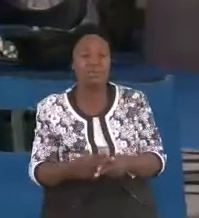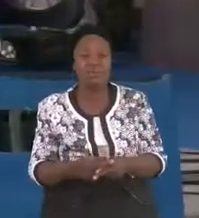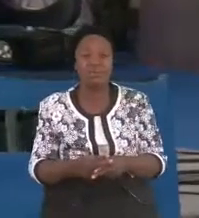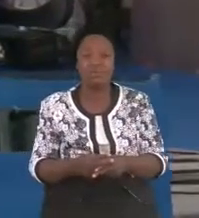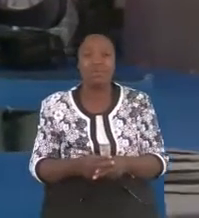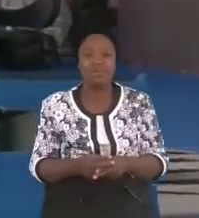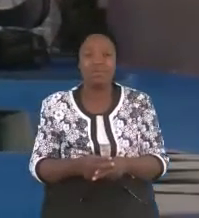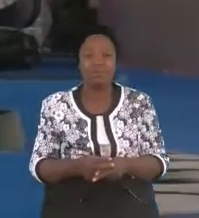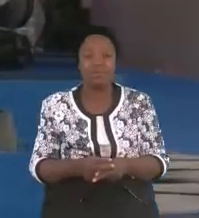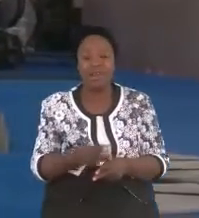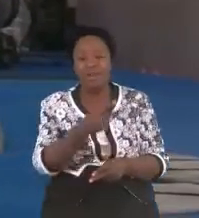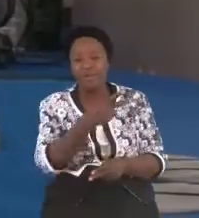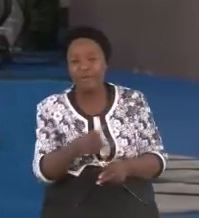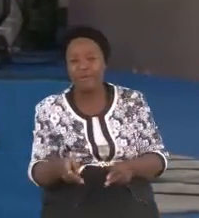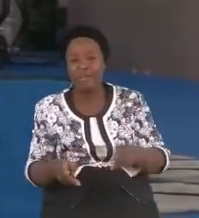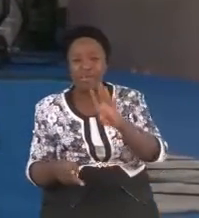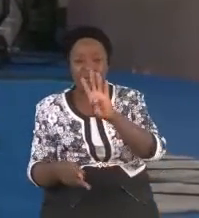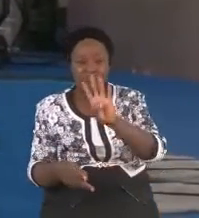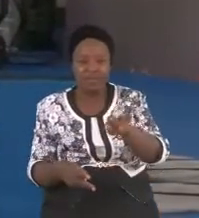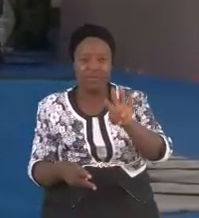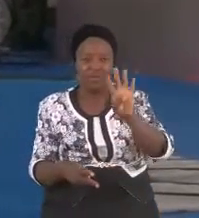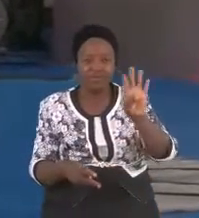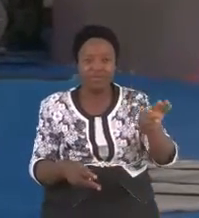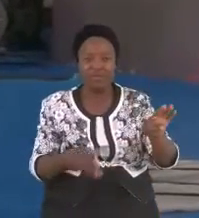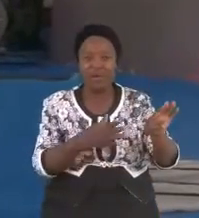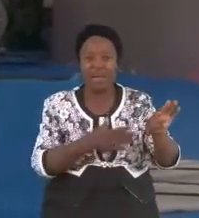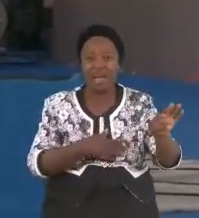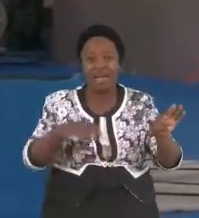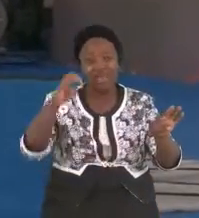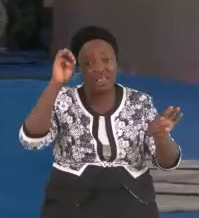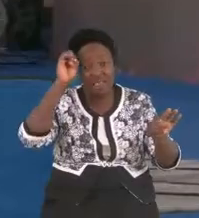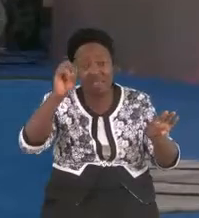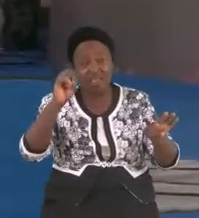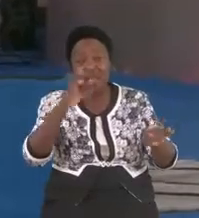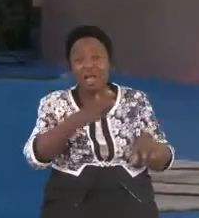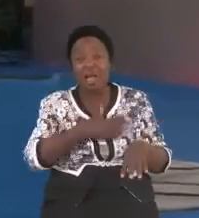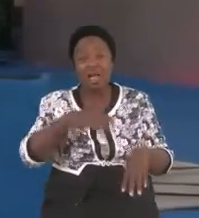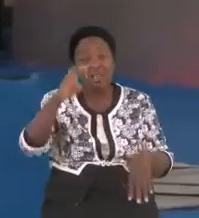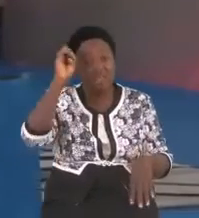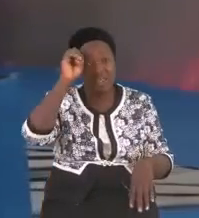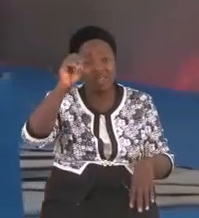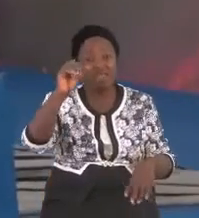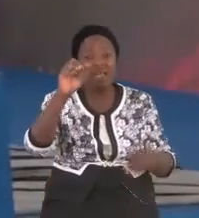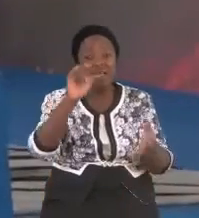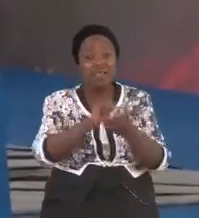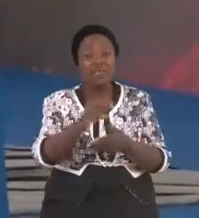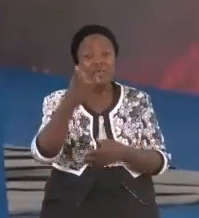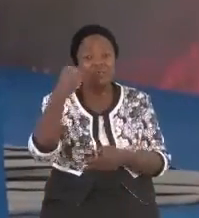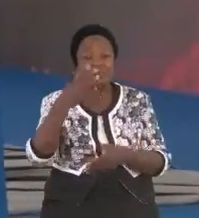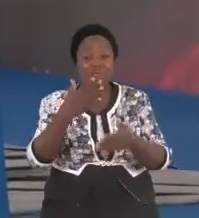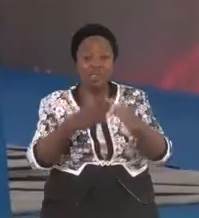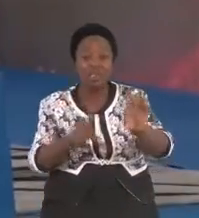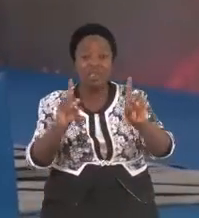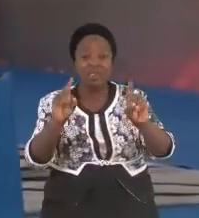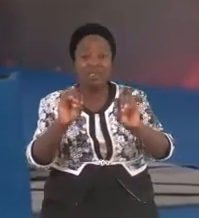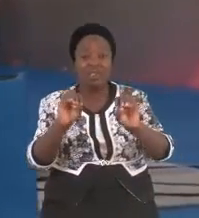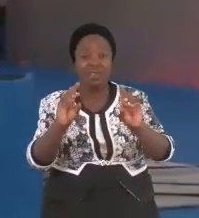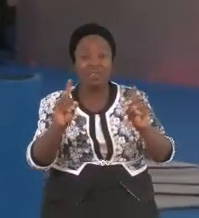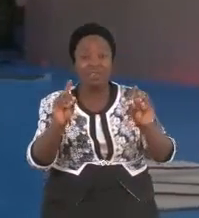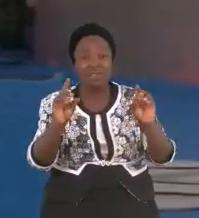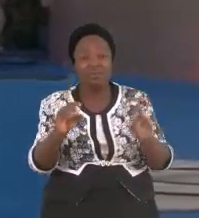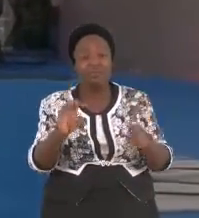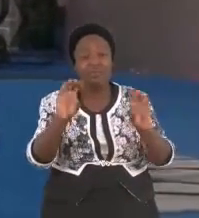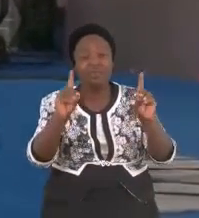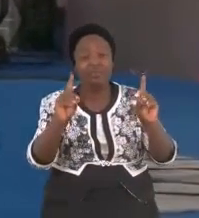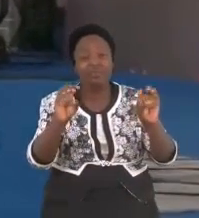verse 44 and he and he that was dead came forth he came